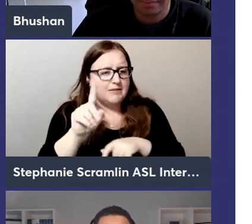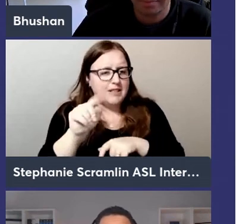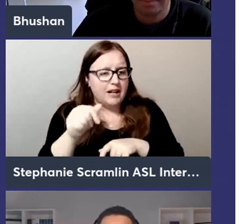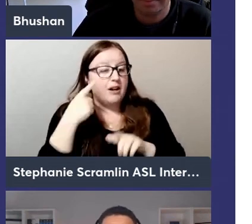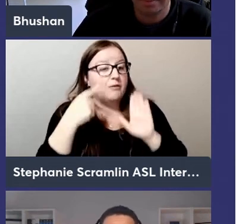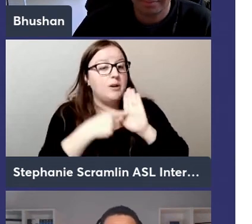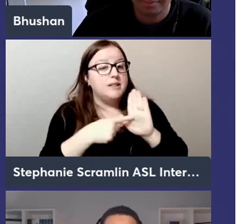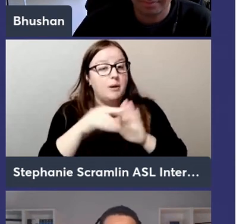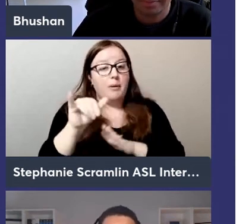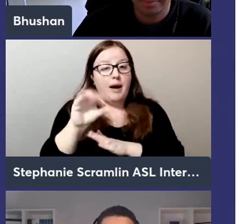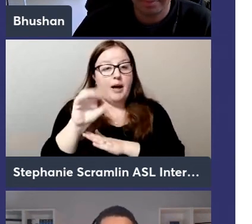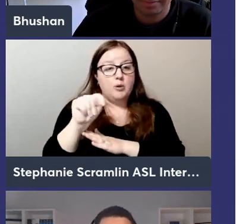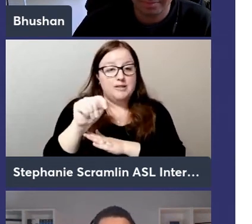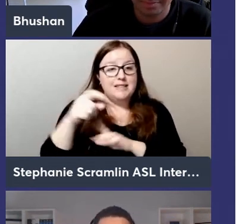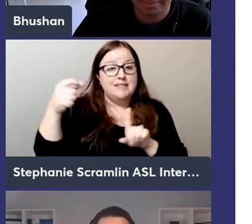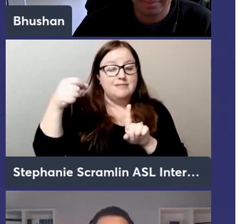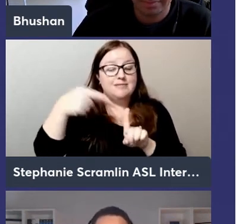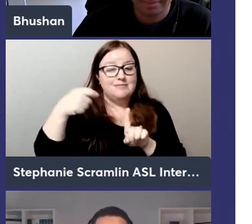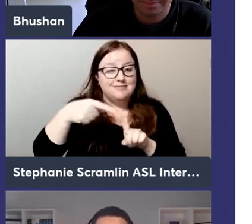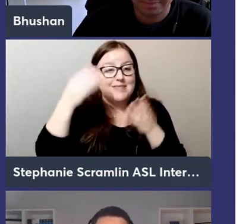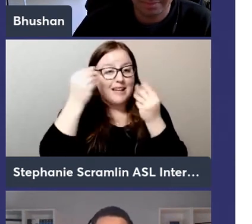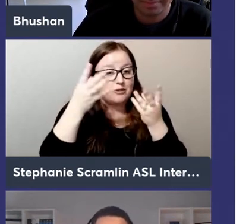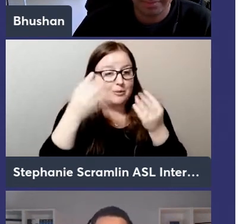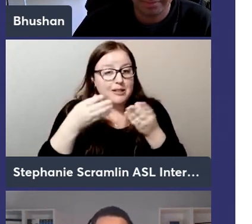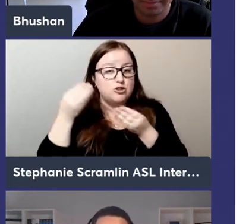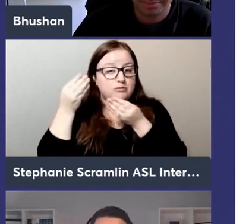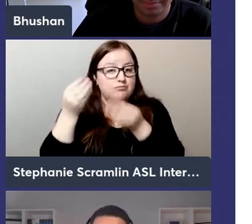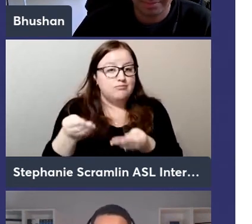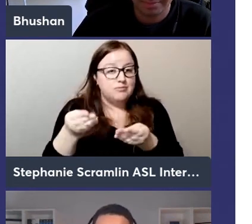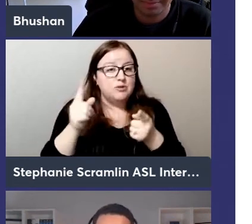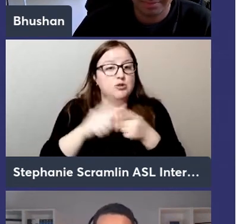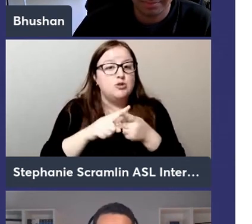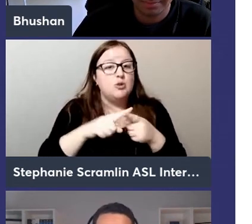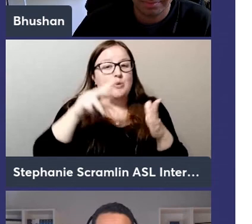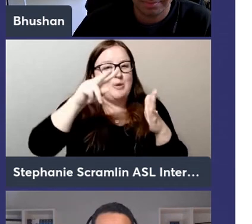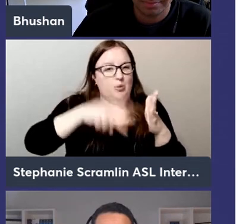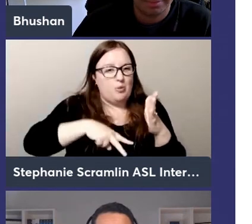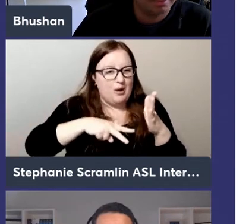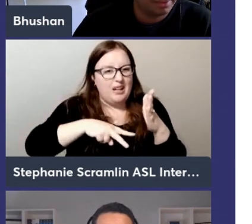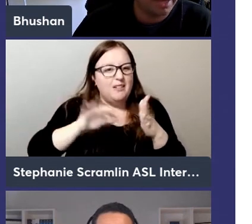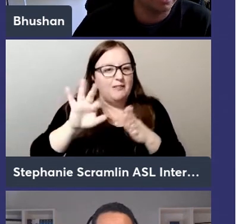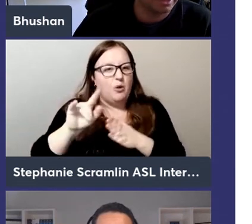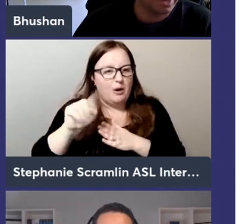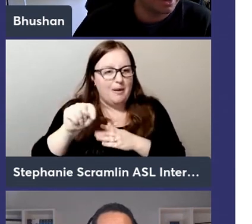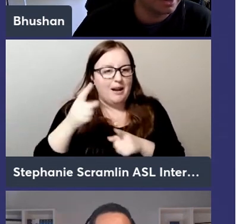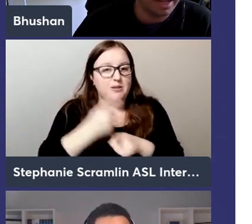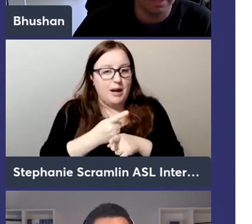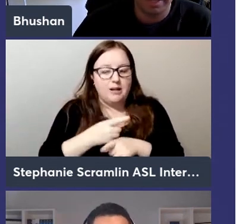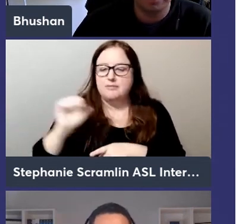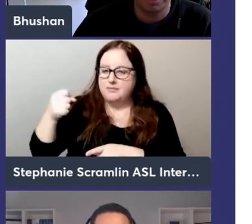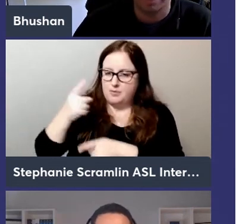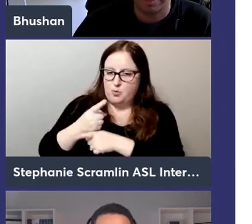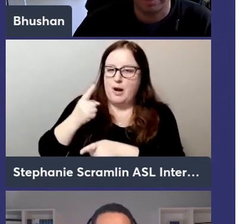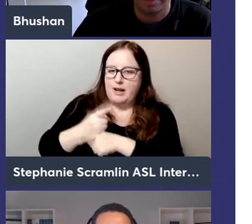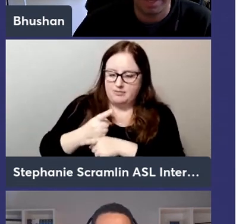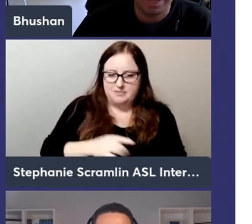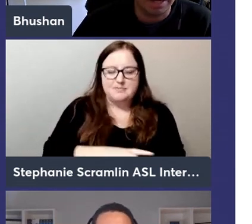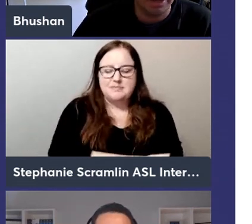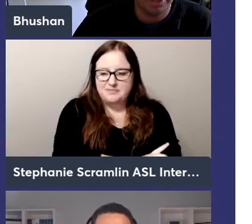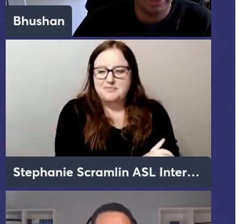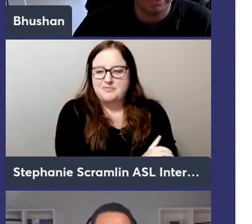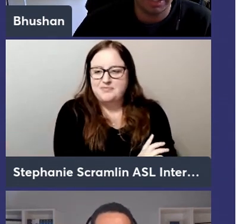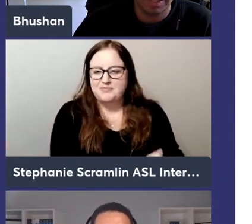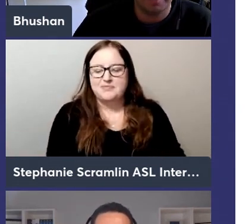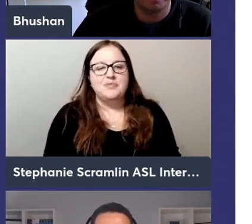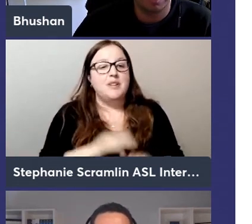the IoT sensor information and ingest it directly into a readable format. Is that right? That is correct. Oh, And thanks, Okay. yeah. And